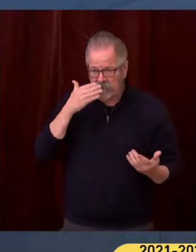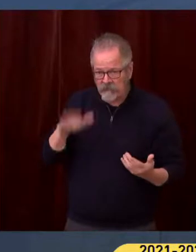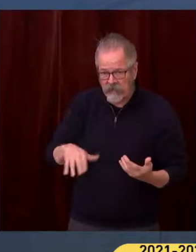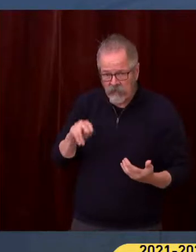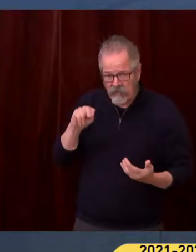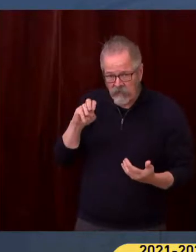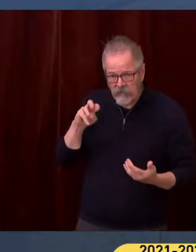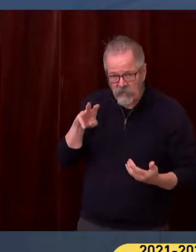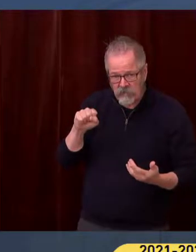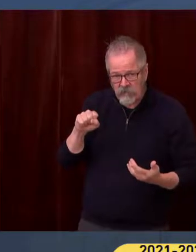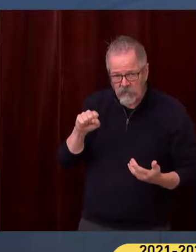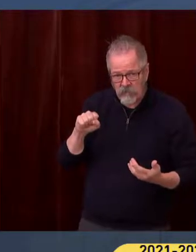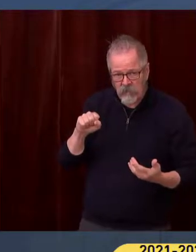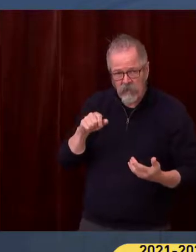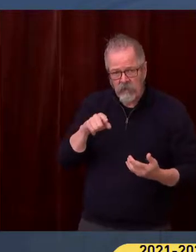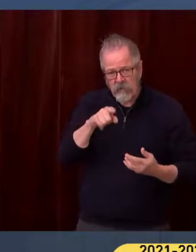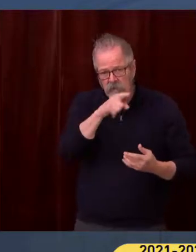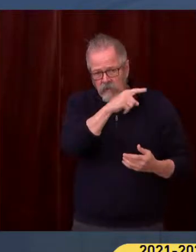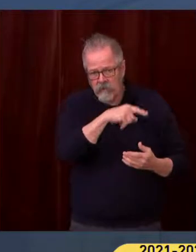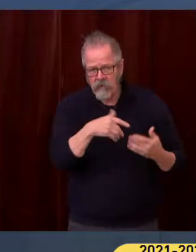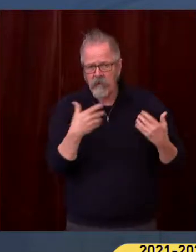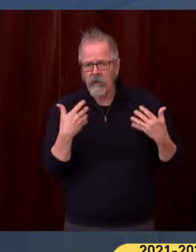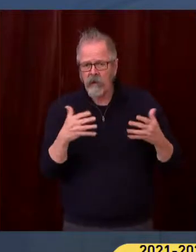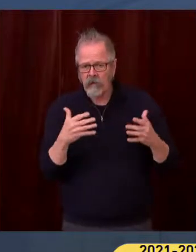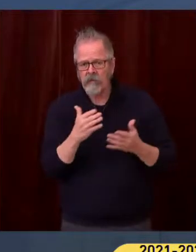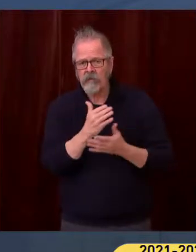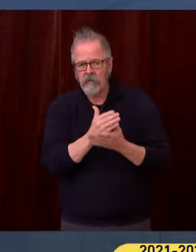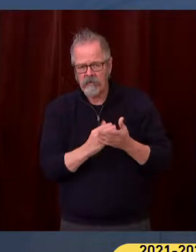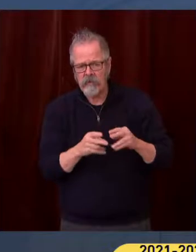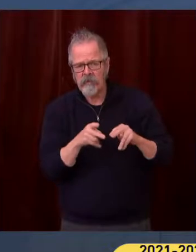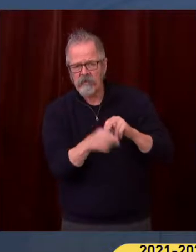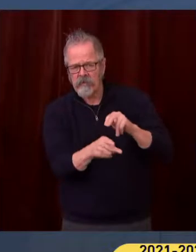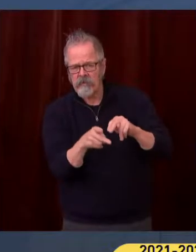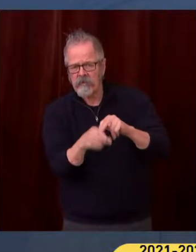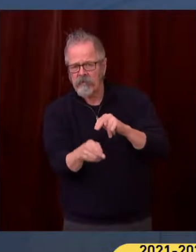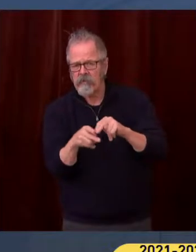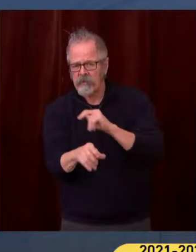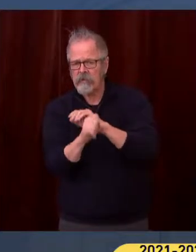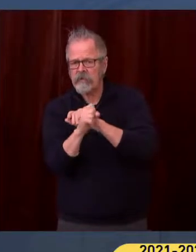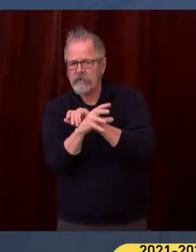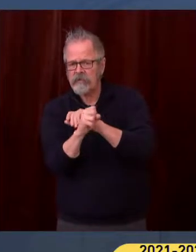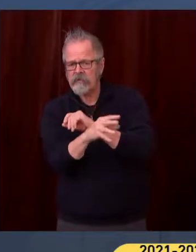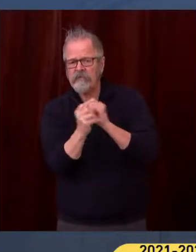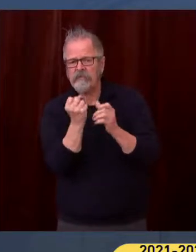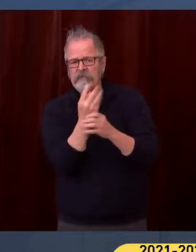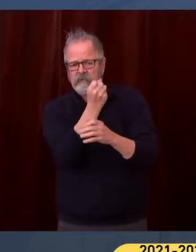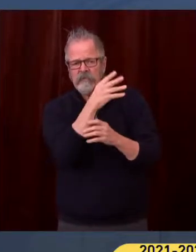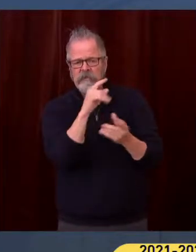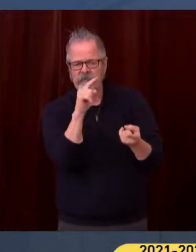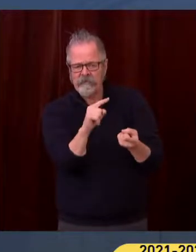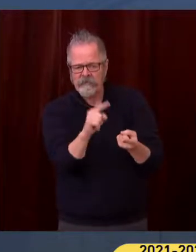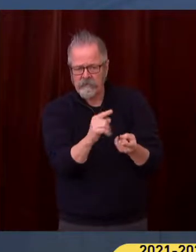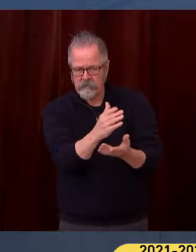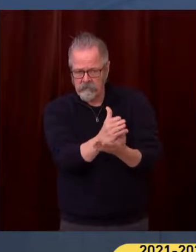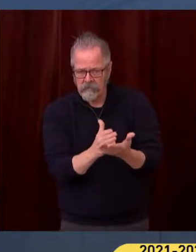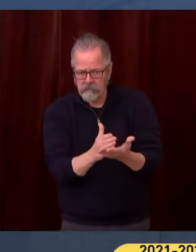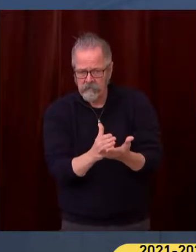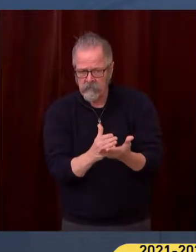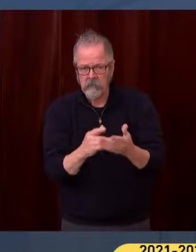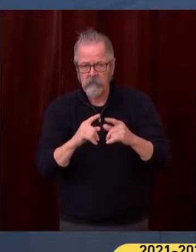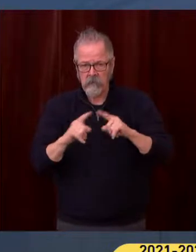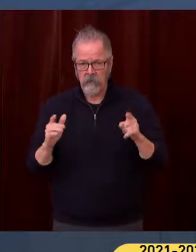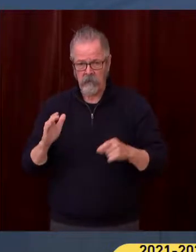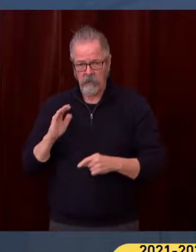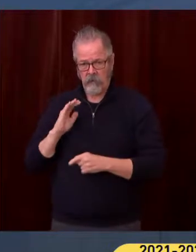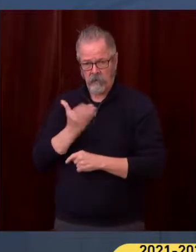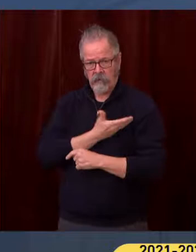to some degree, as you see, the red line depicts the reductions that are required to meet our state limits of 50 million